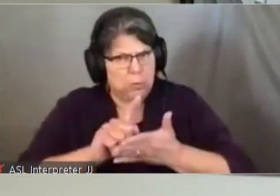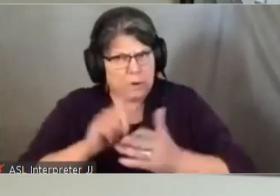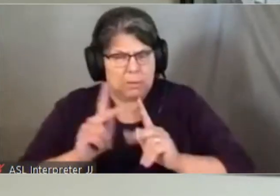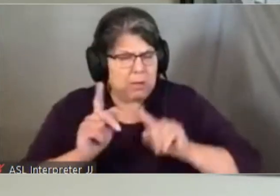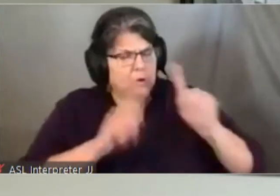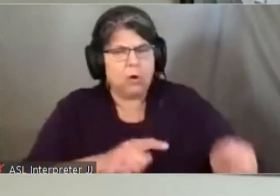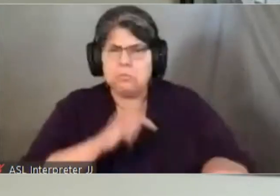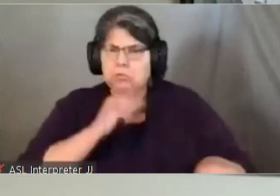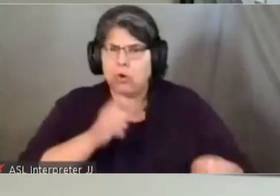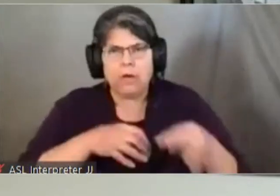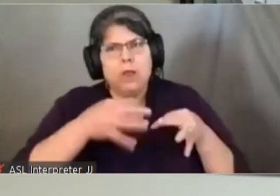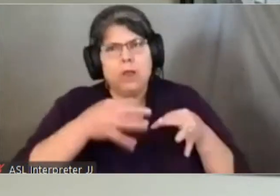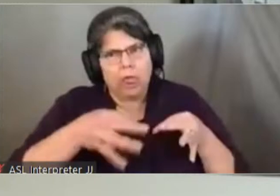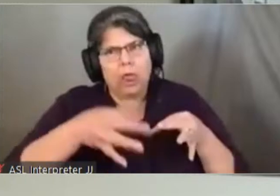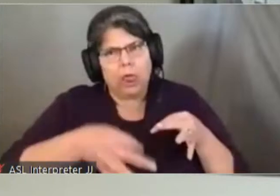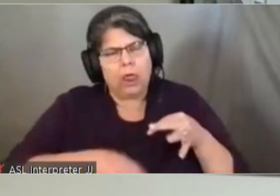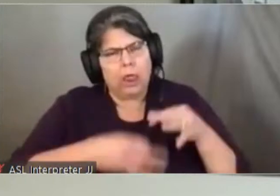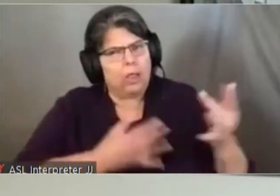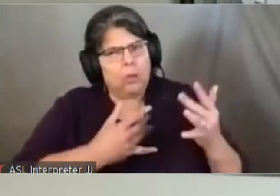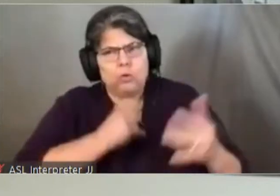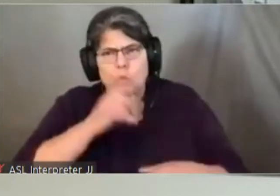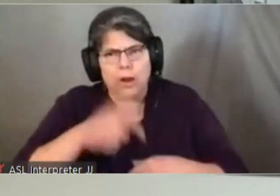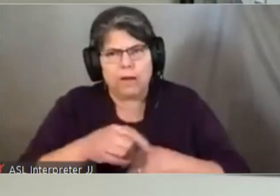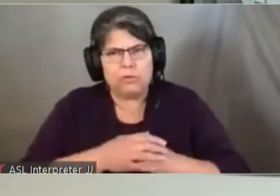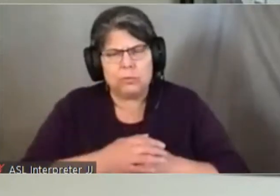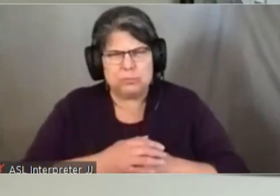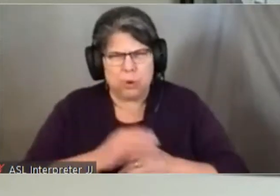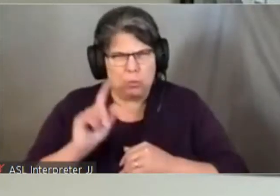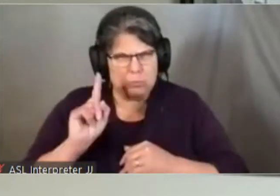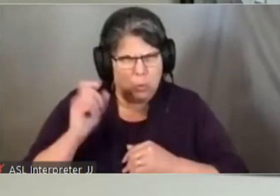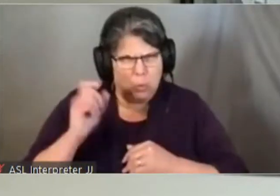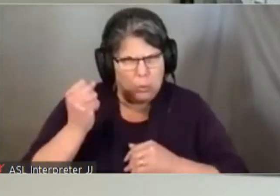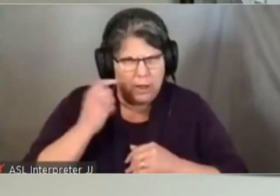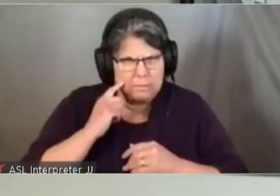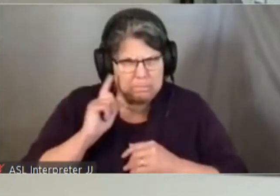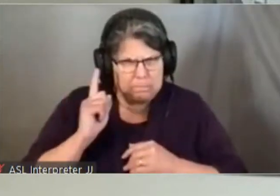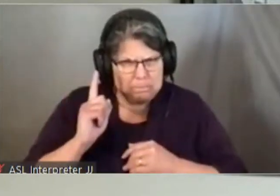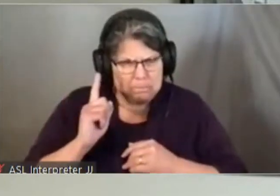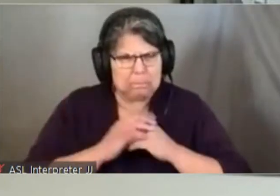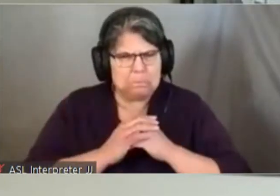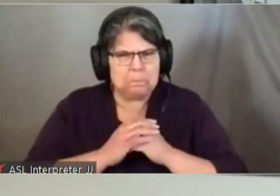more. Oh, second here.